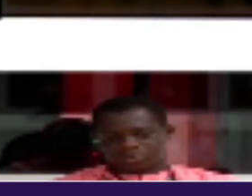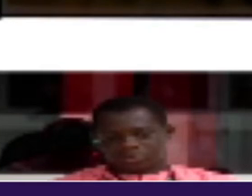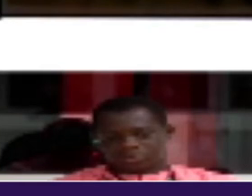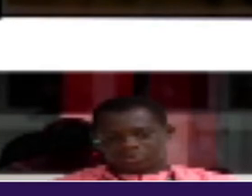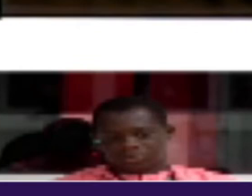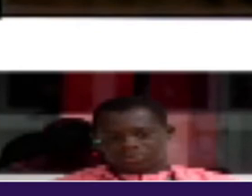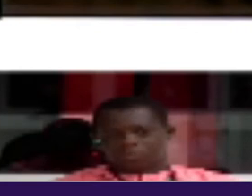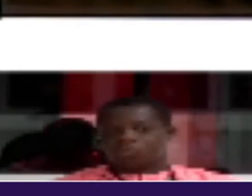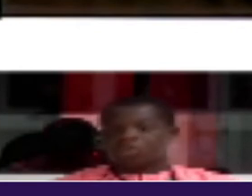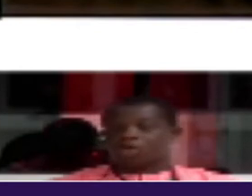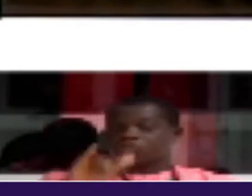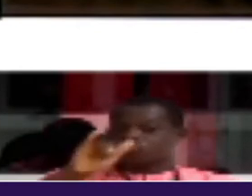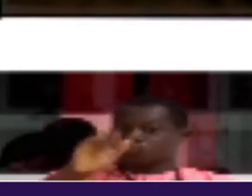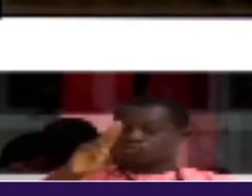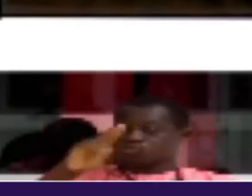one like Yusuf Sane.